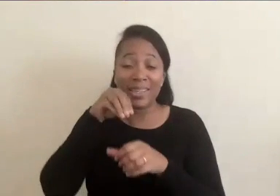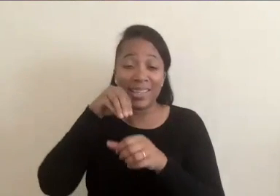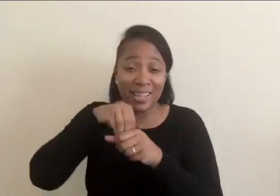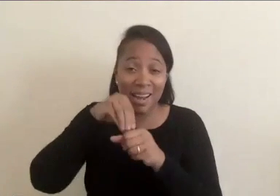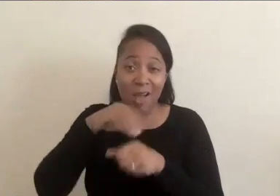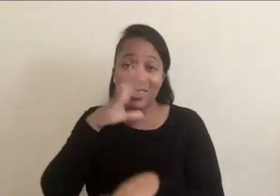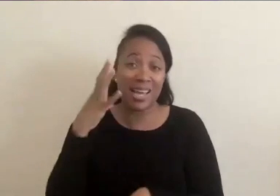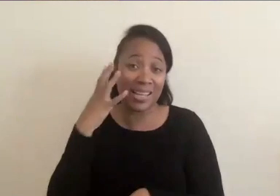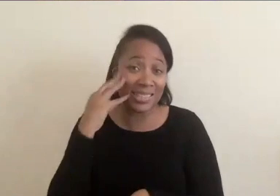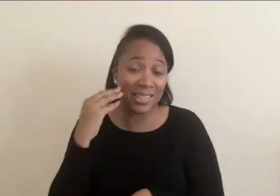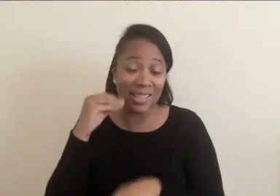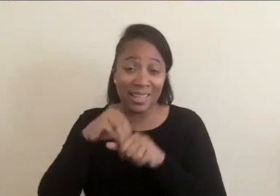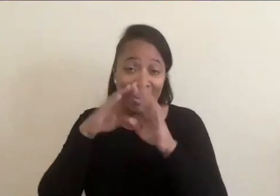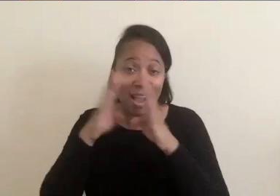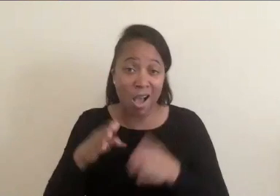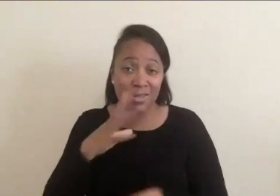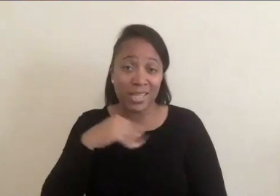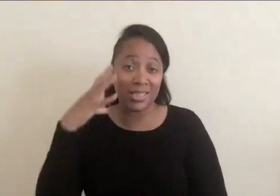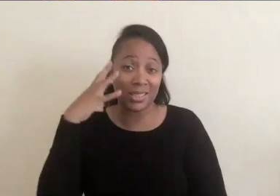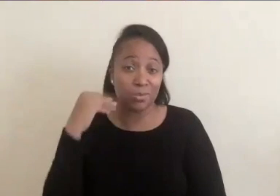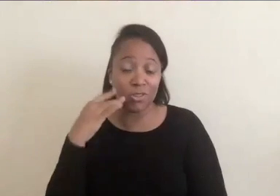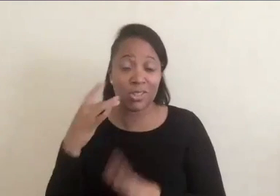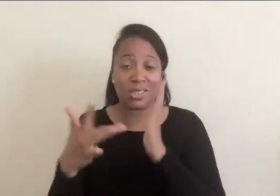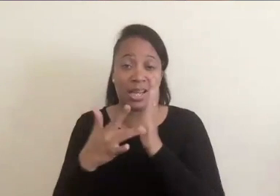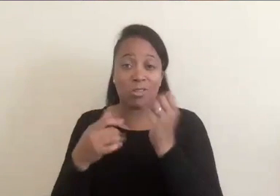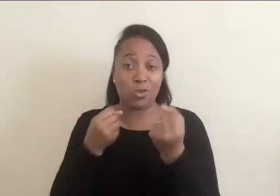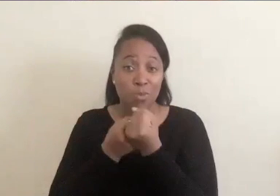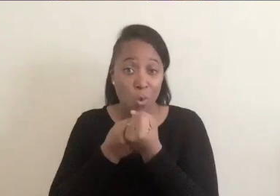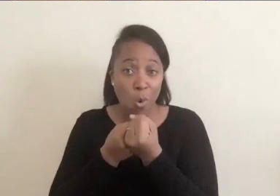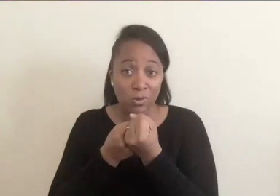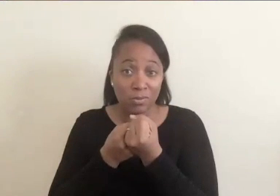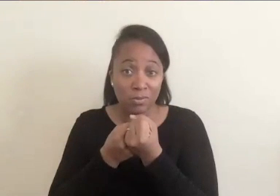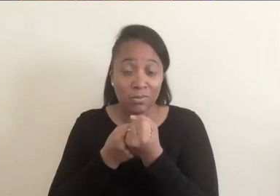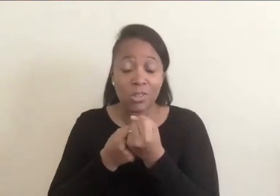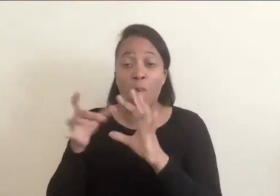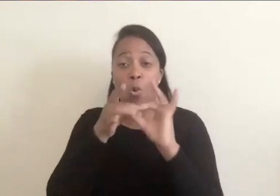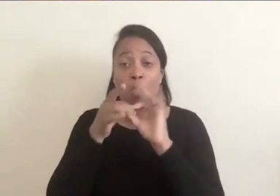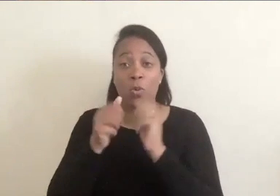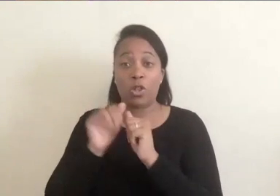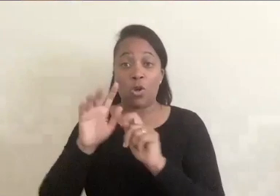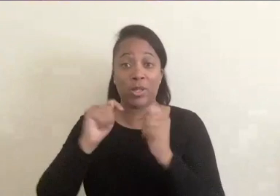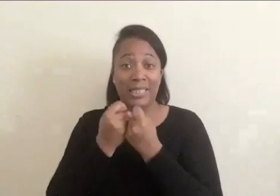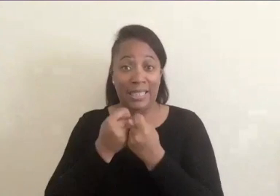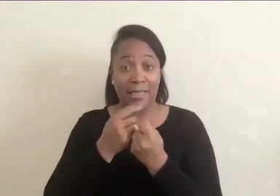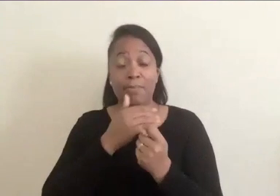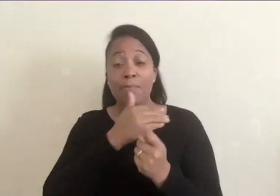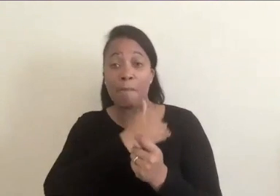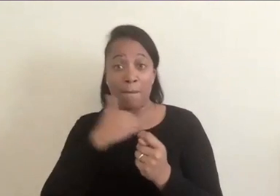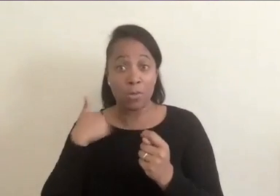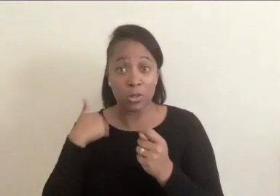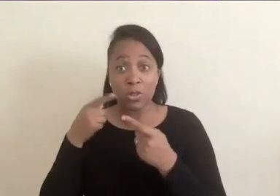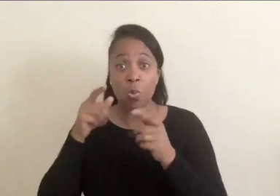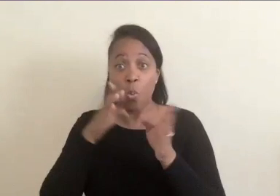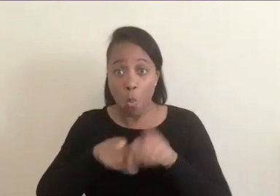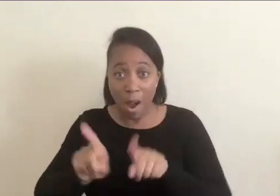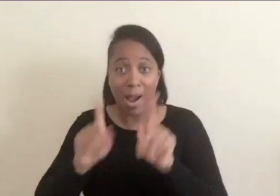in-house technical aides who will coordinate with you and with your team members while you're prepping for an important